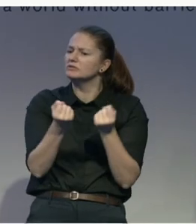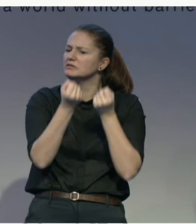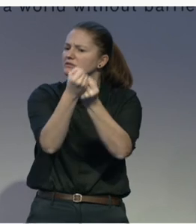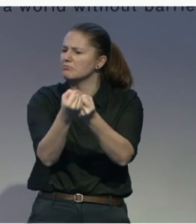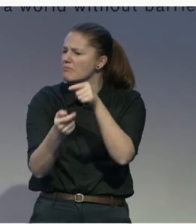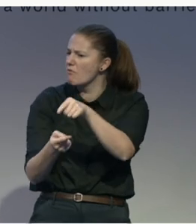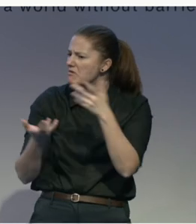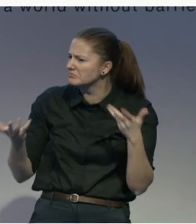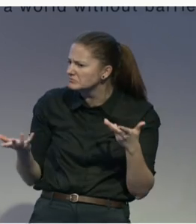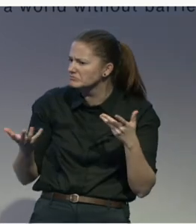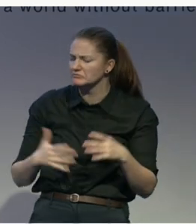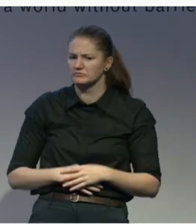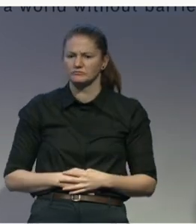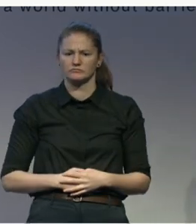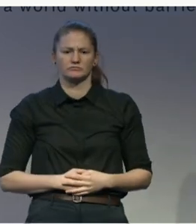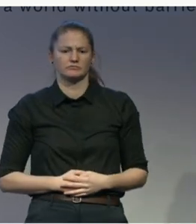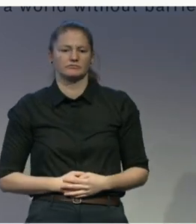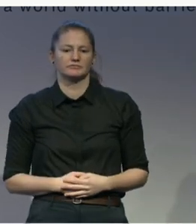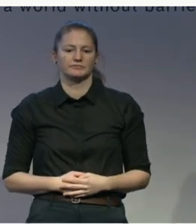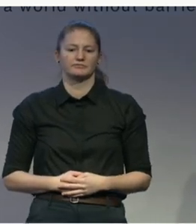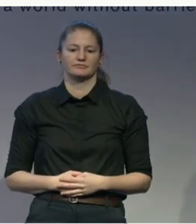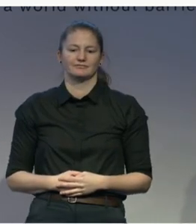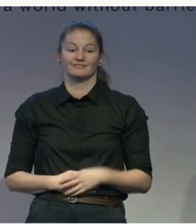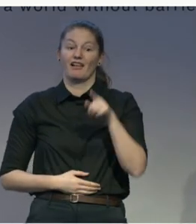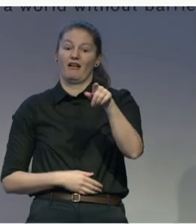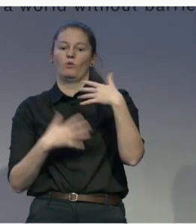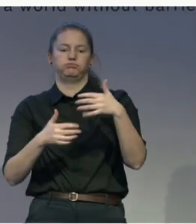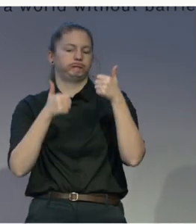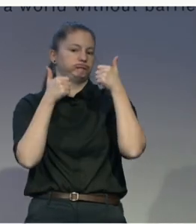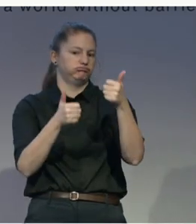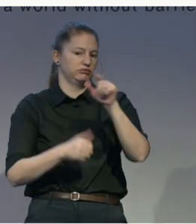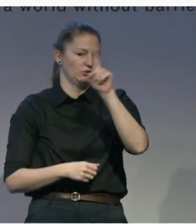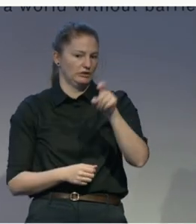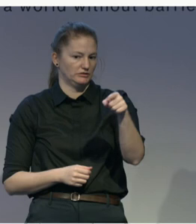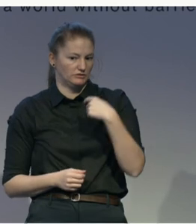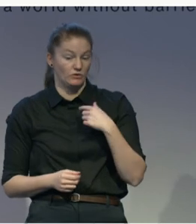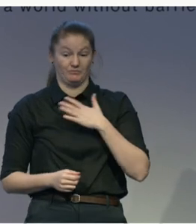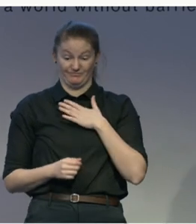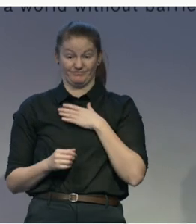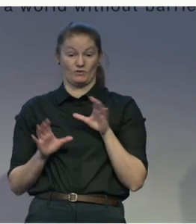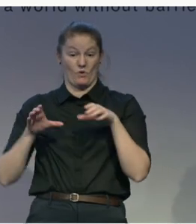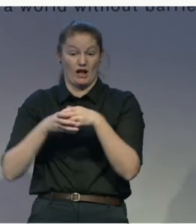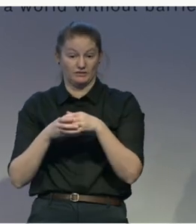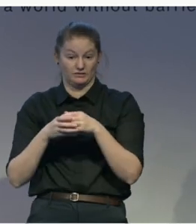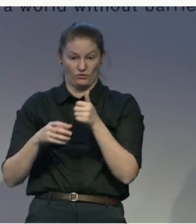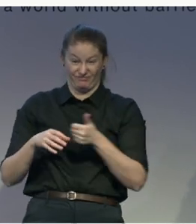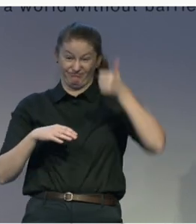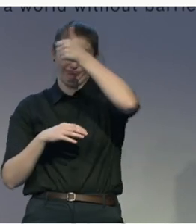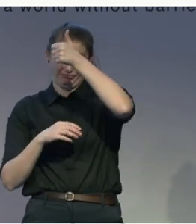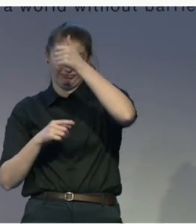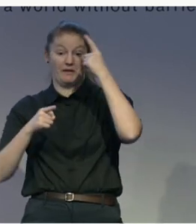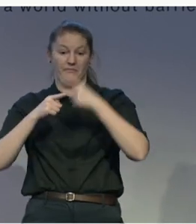That's actually a very good topic. Actually, in my organization, both the director and the chair are women, so I'm innocent of this.